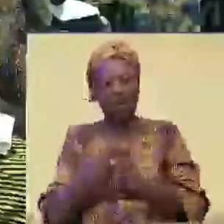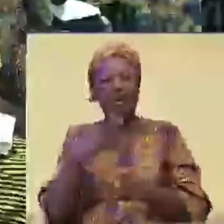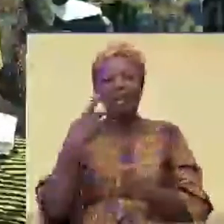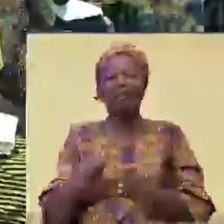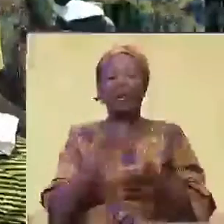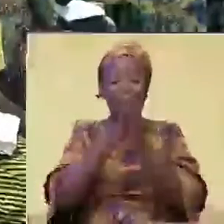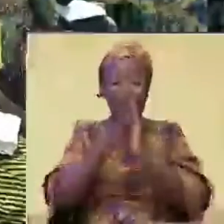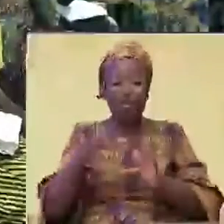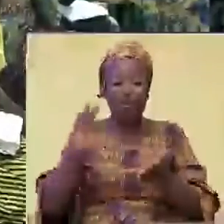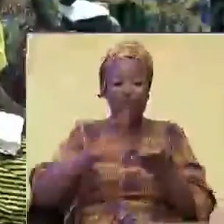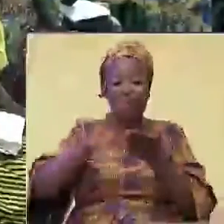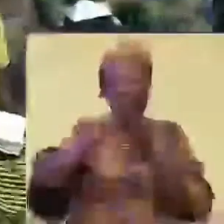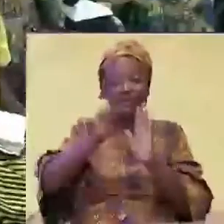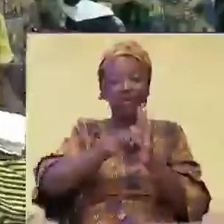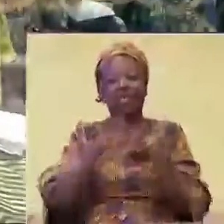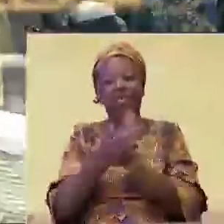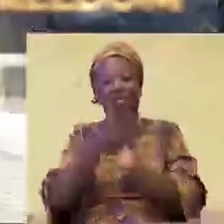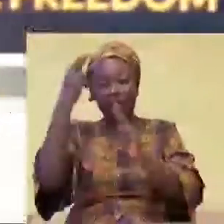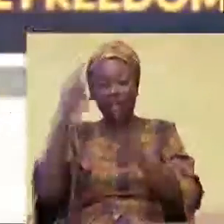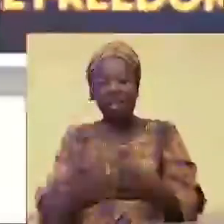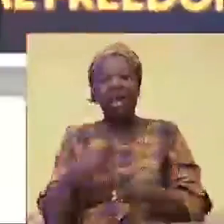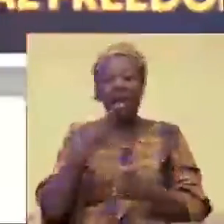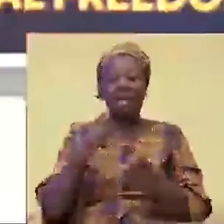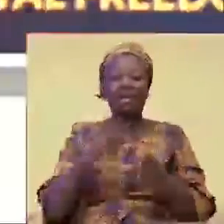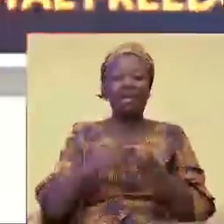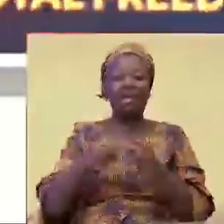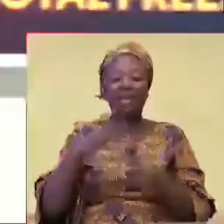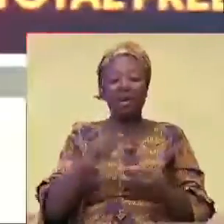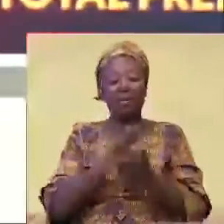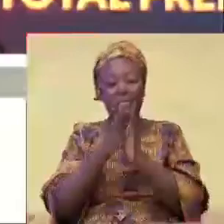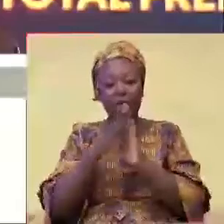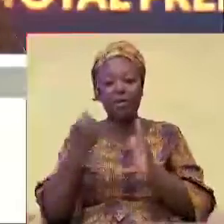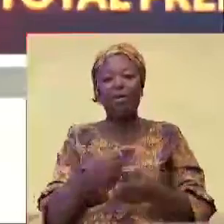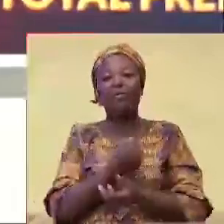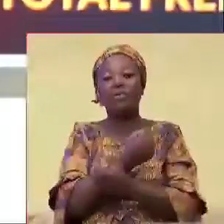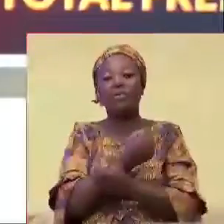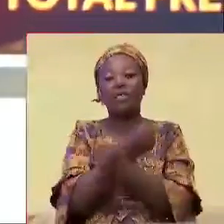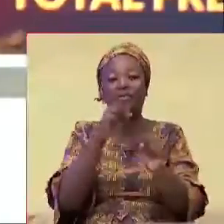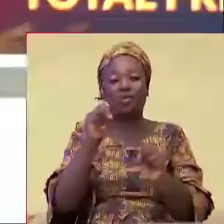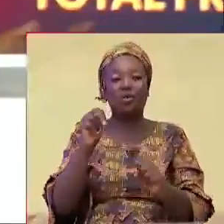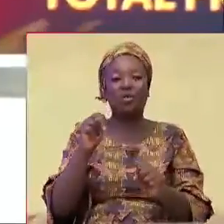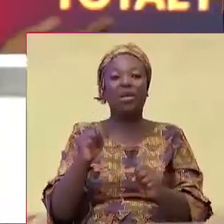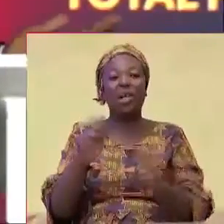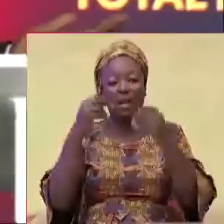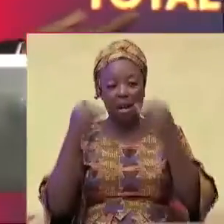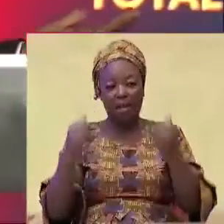salvation, the peace of forgiveness, and the peace of